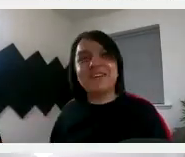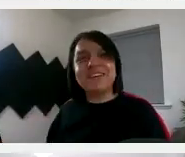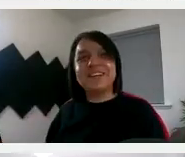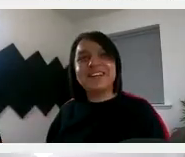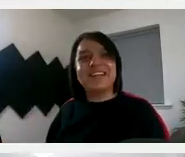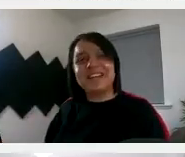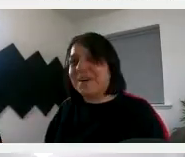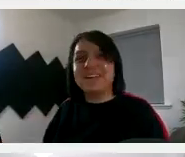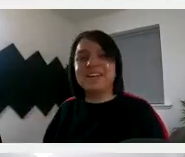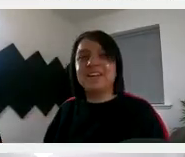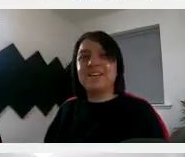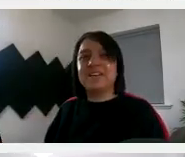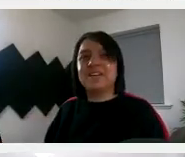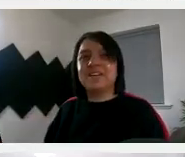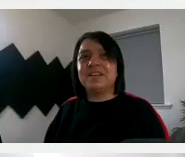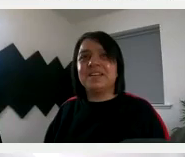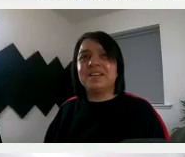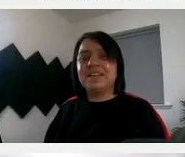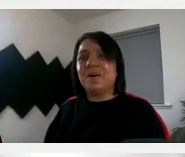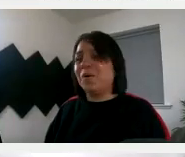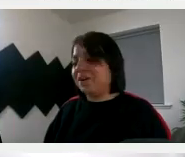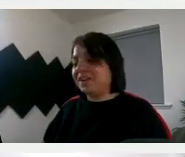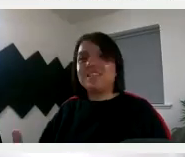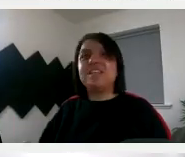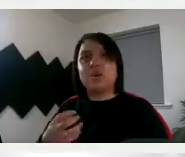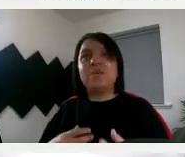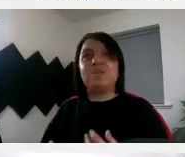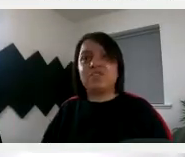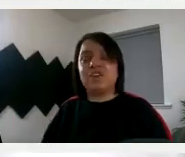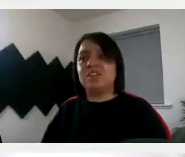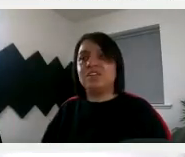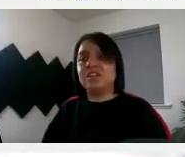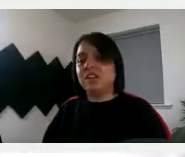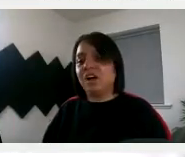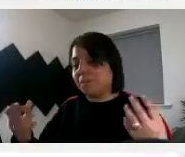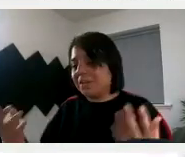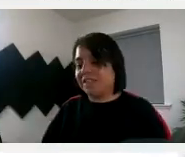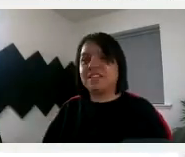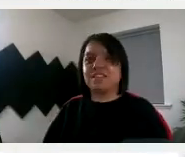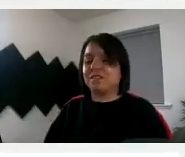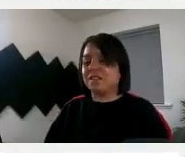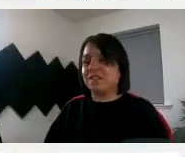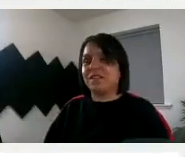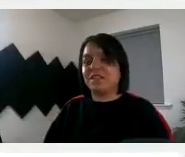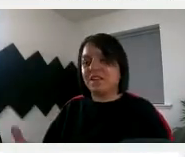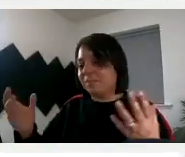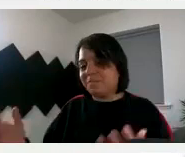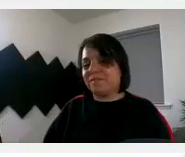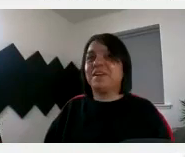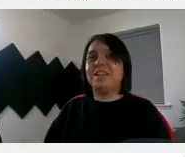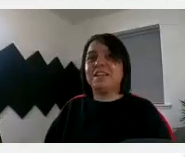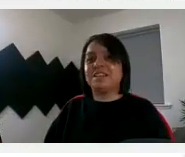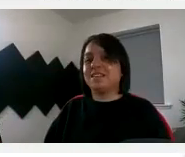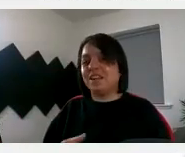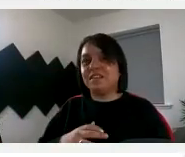off. That's fine. Or like I said, it could be frustration. Oh, piss this. Like,